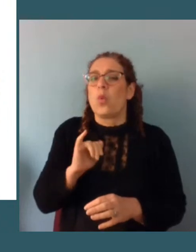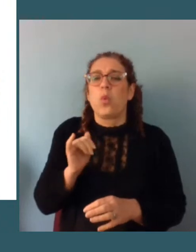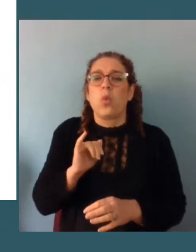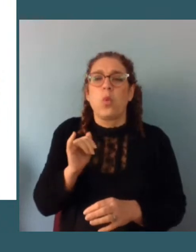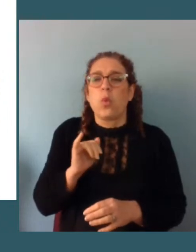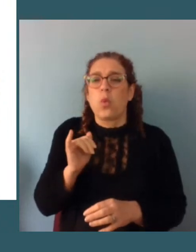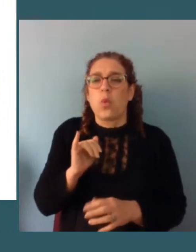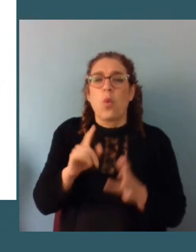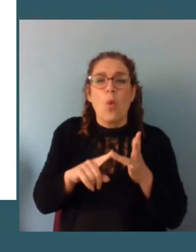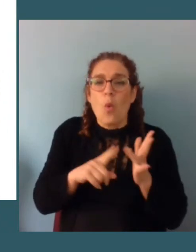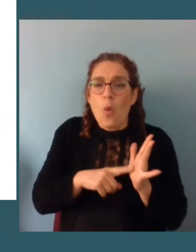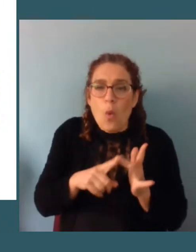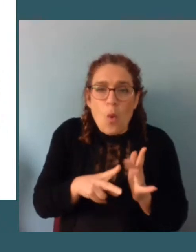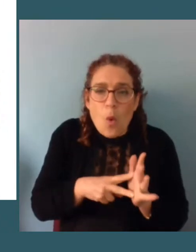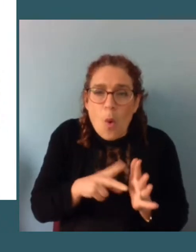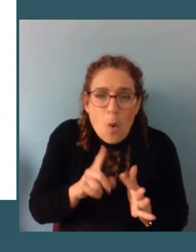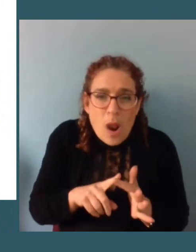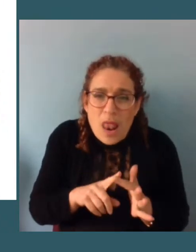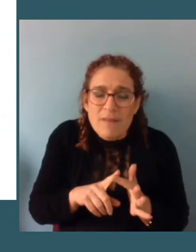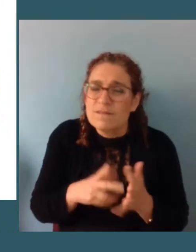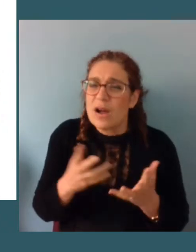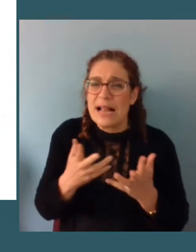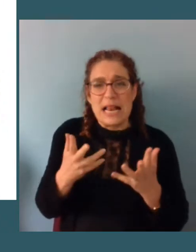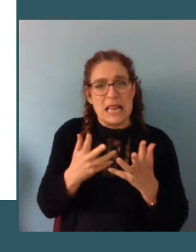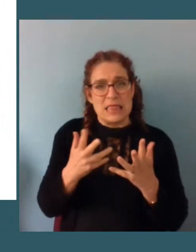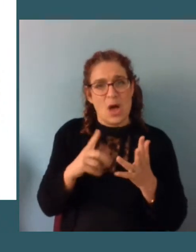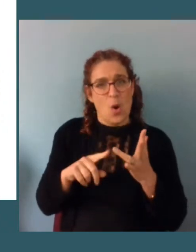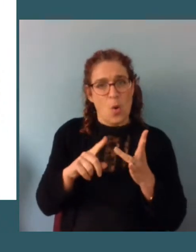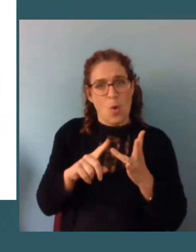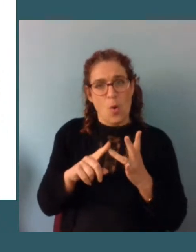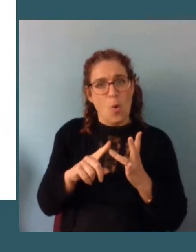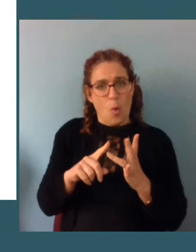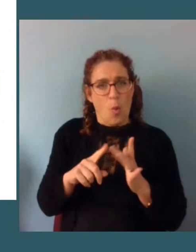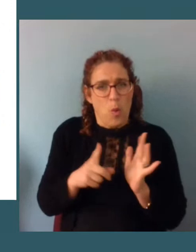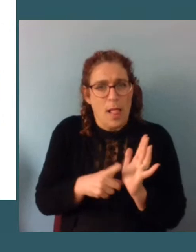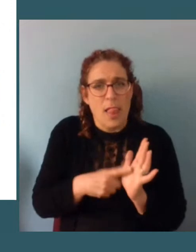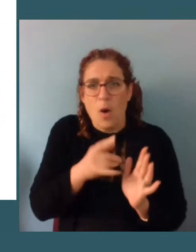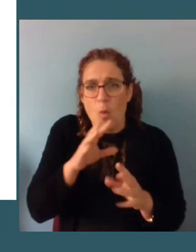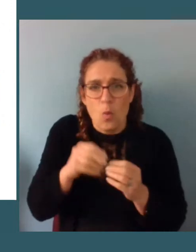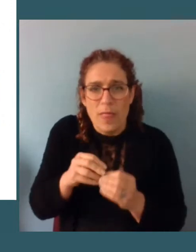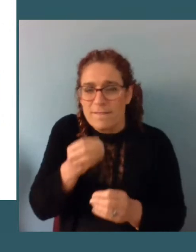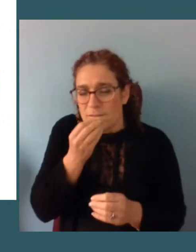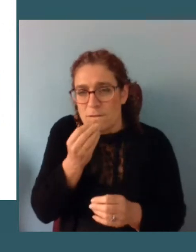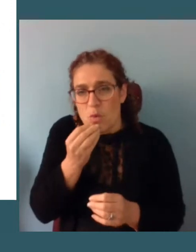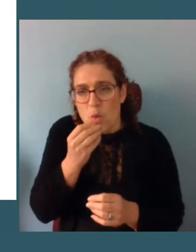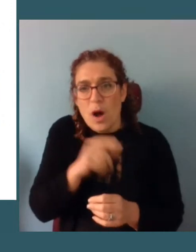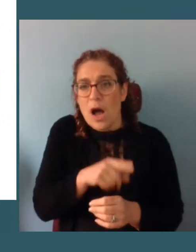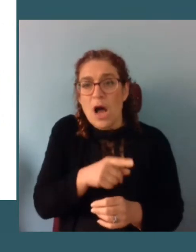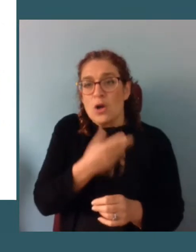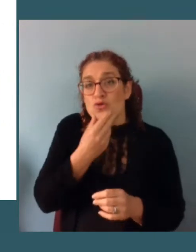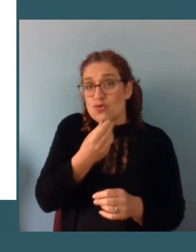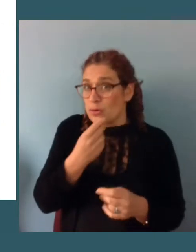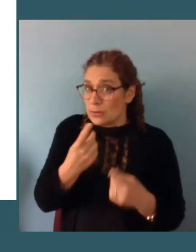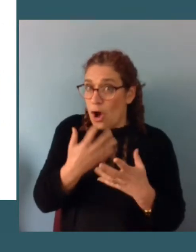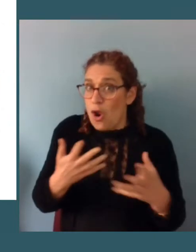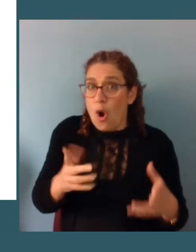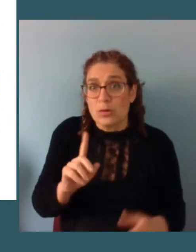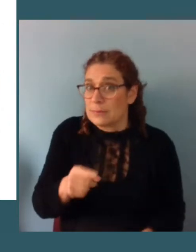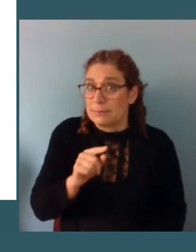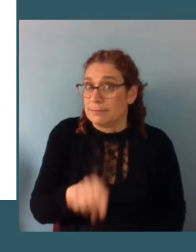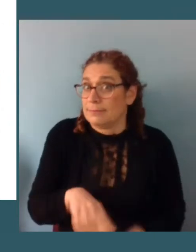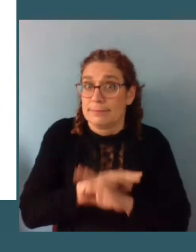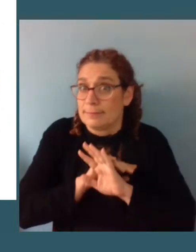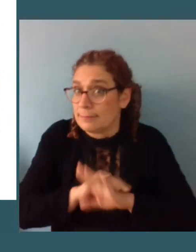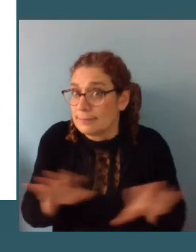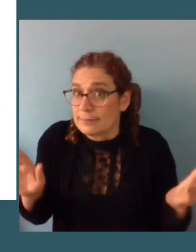or olive oil, or the types of things that people use quite regularly. So it's important, that